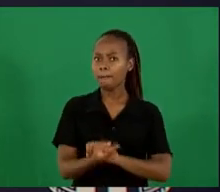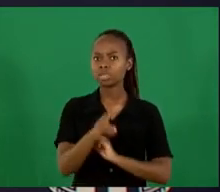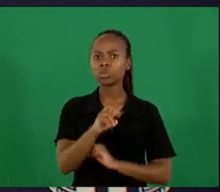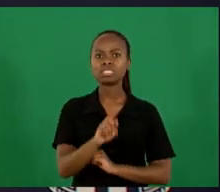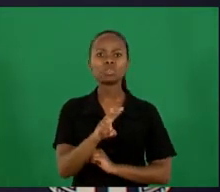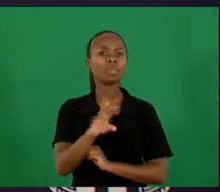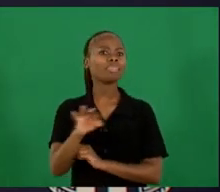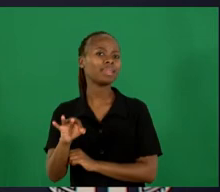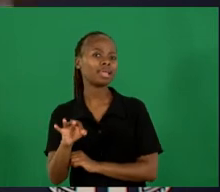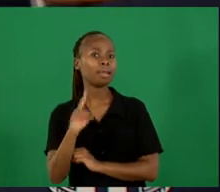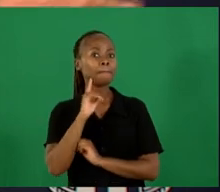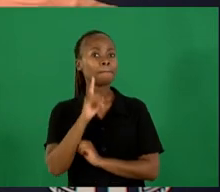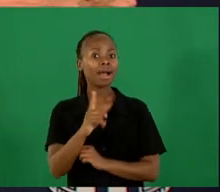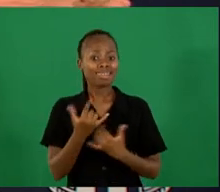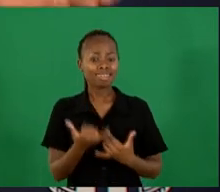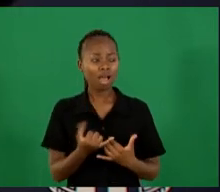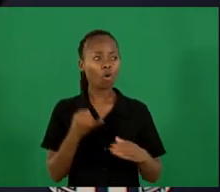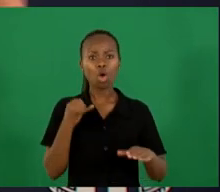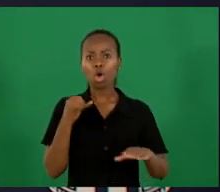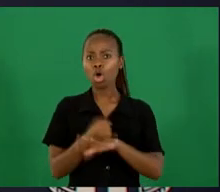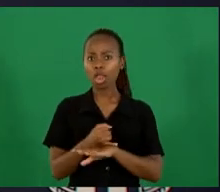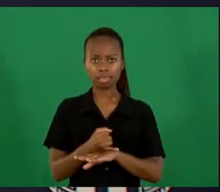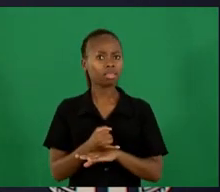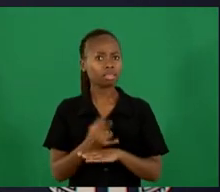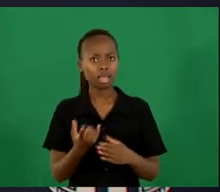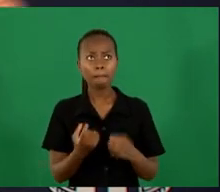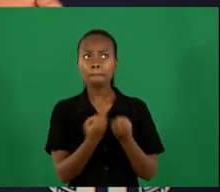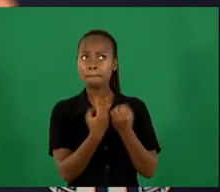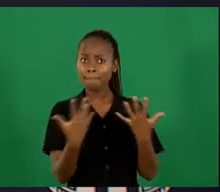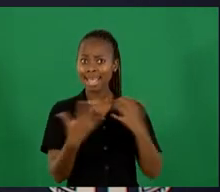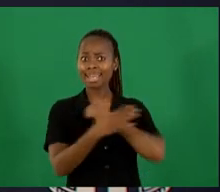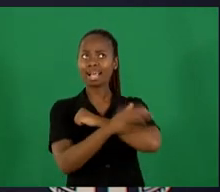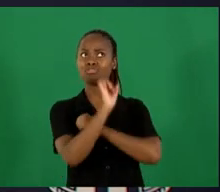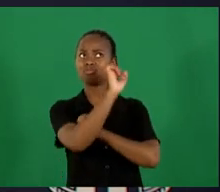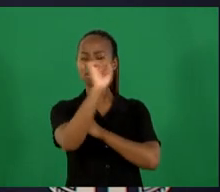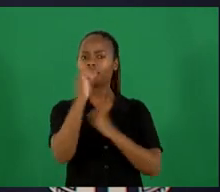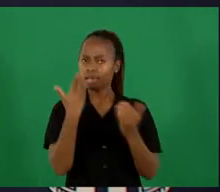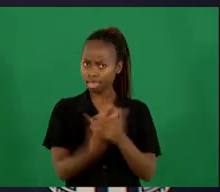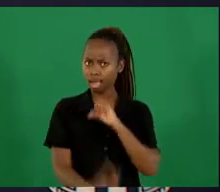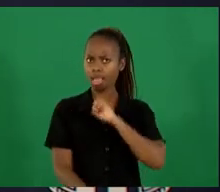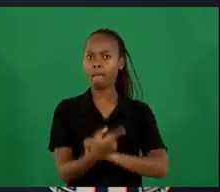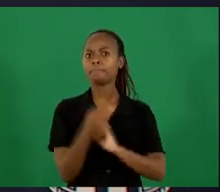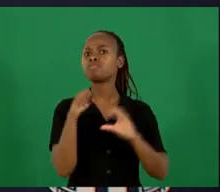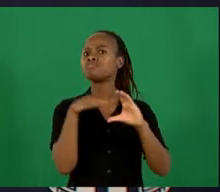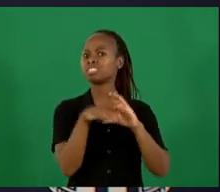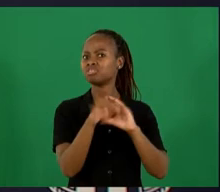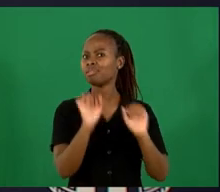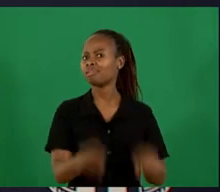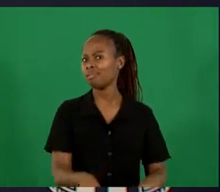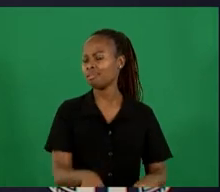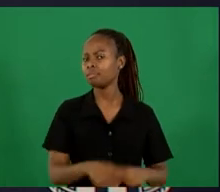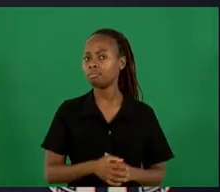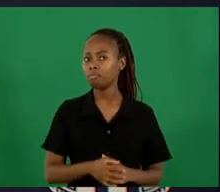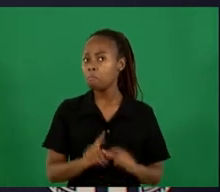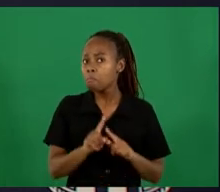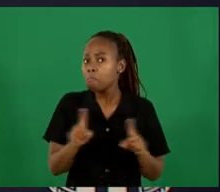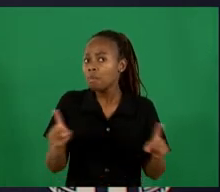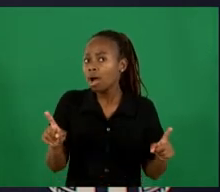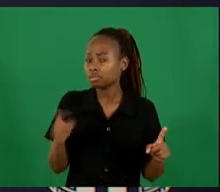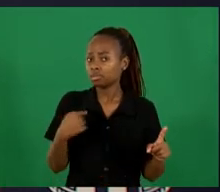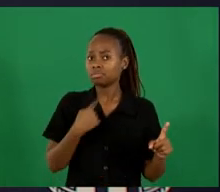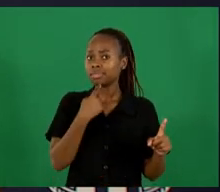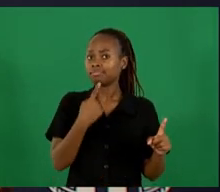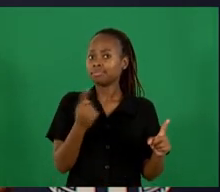call. Recession is not in our baseline at the moment. But as we have stated, there is a lot